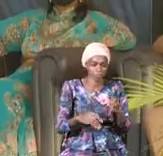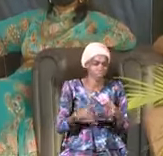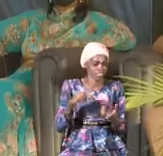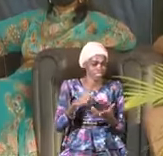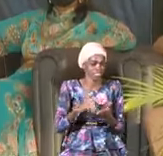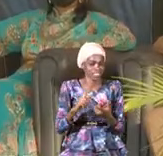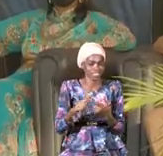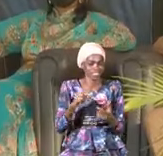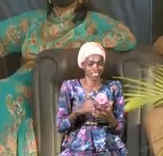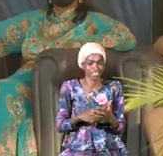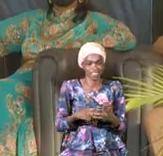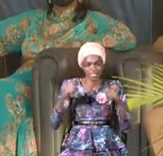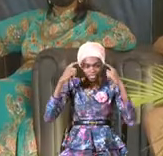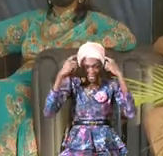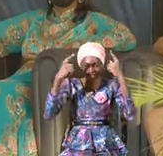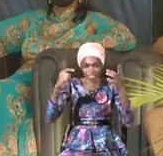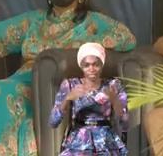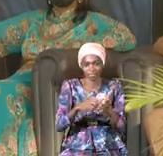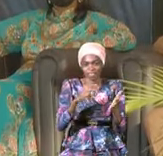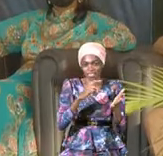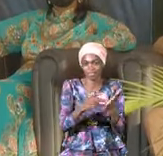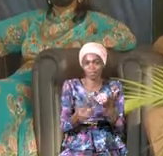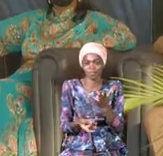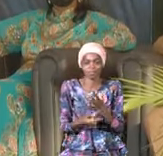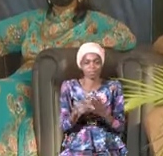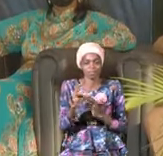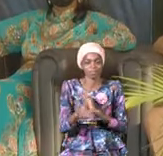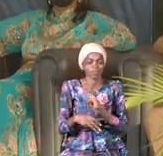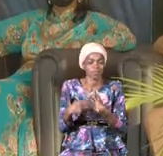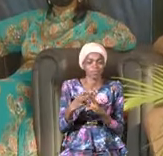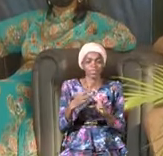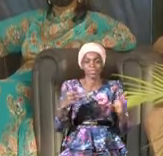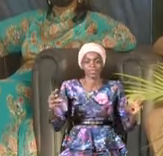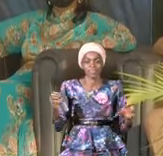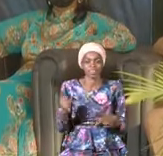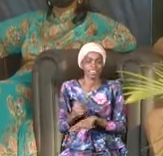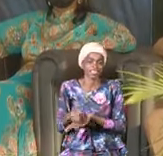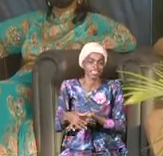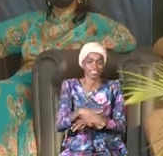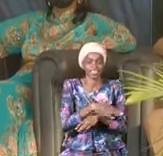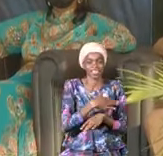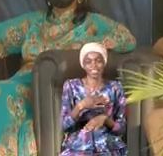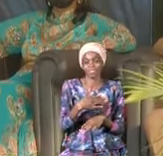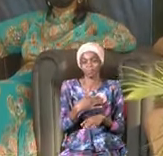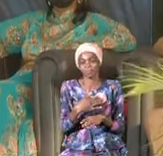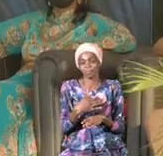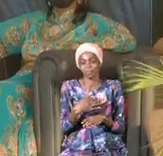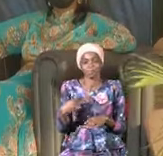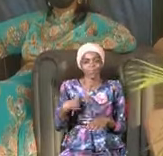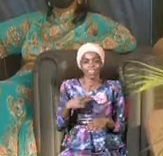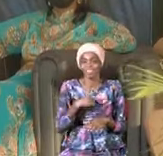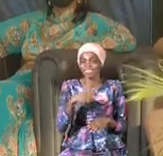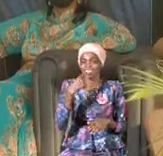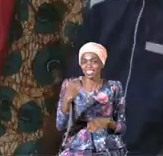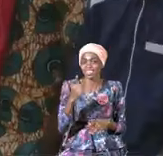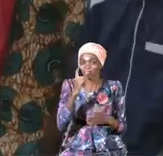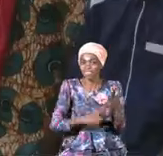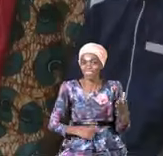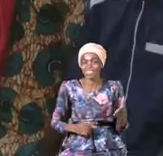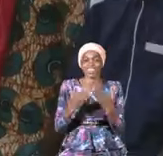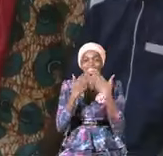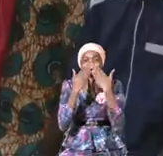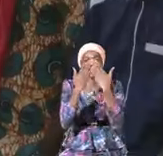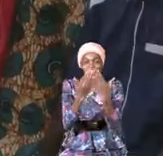first ever Global Youth Convocation Call Impact 2020, we say what? Thank